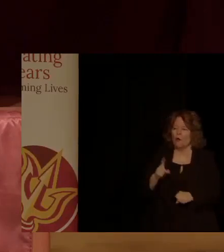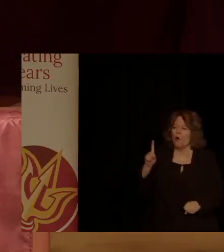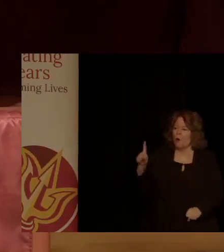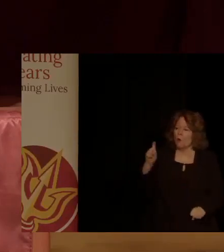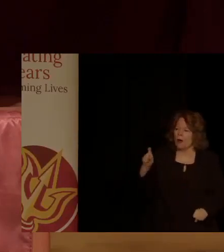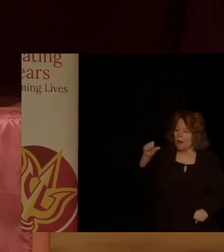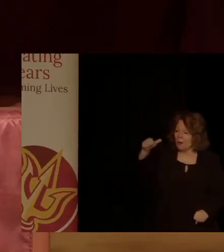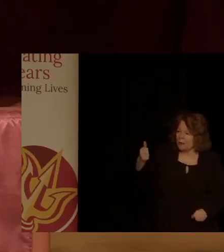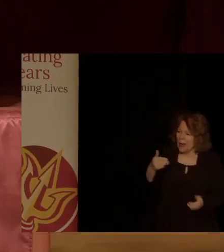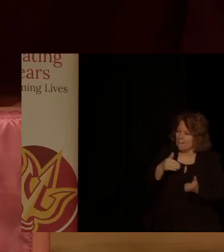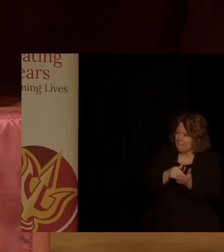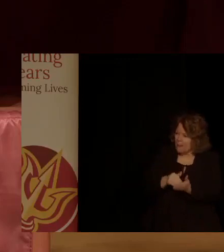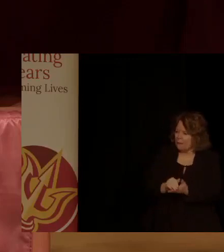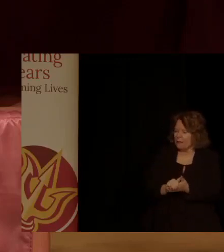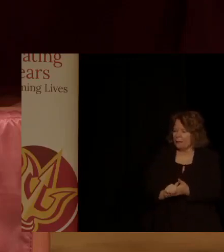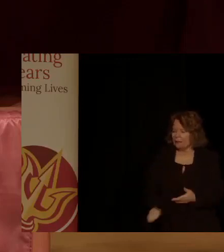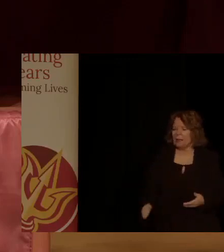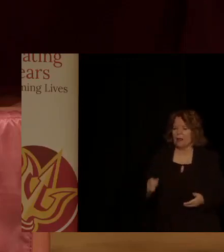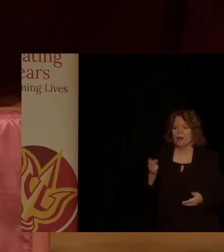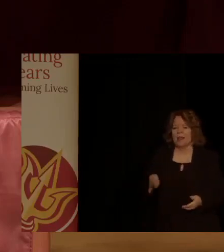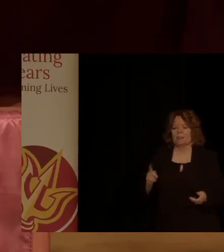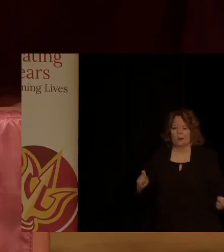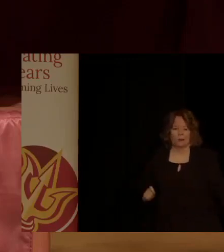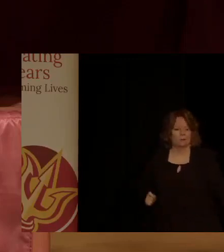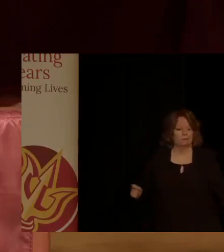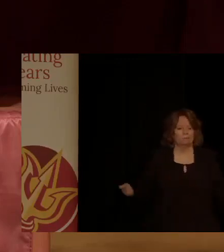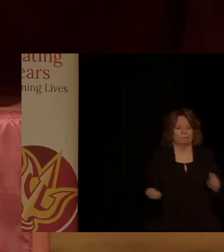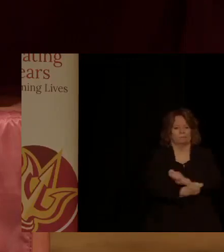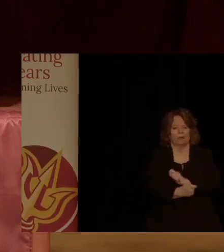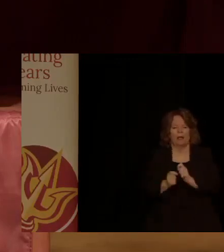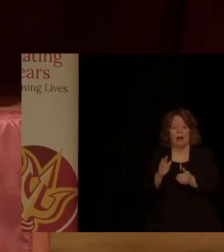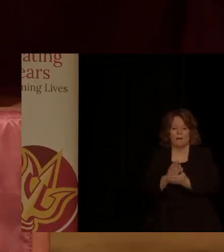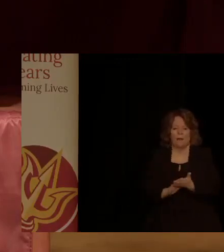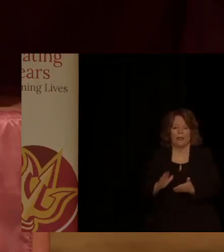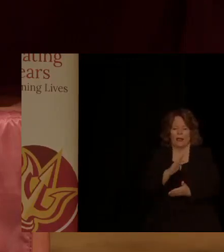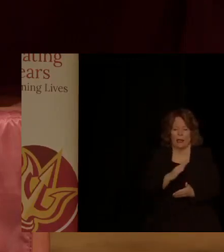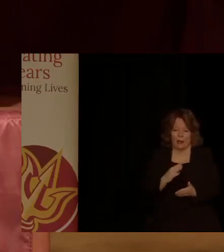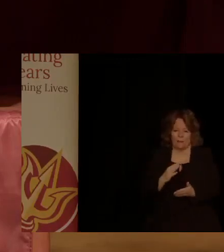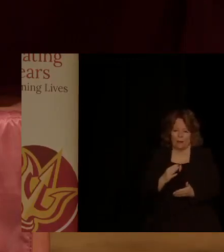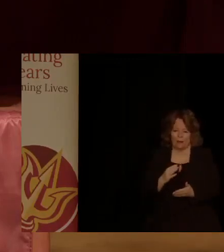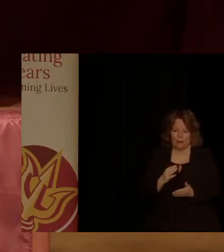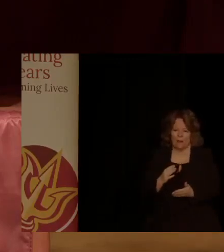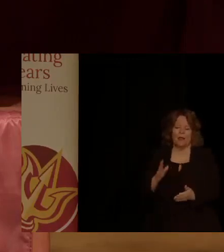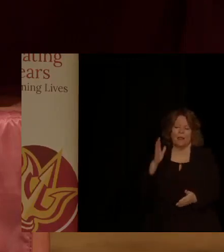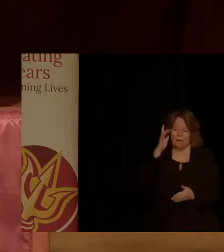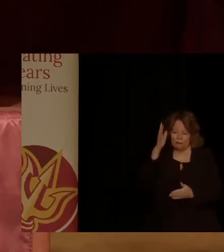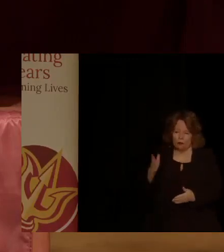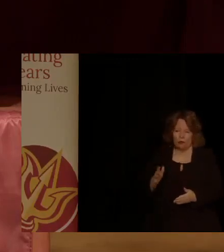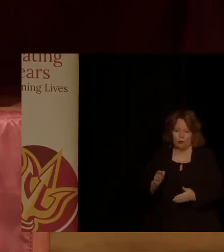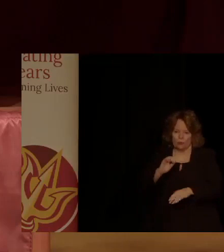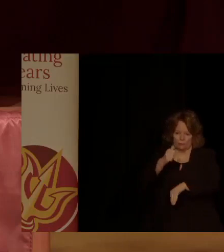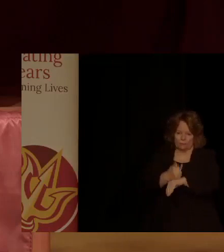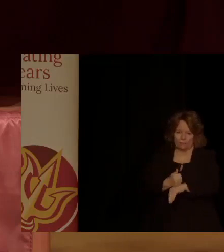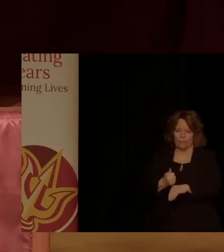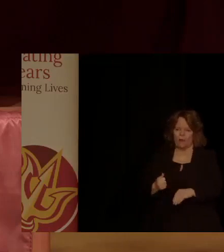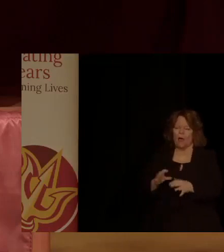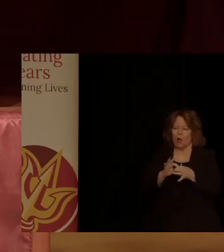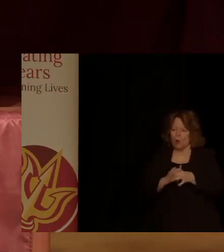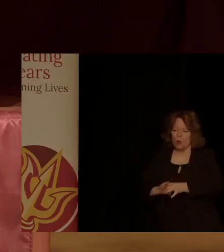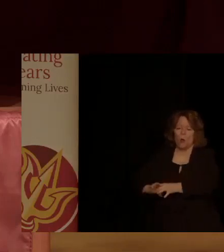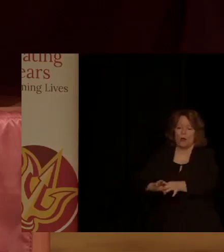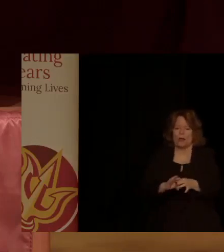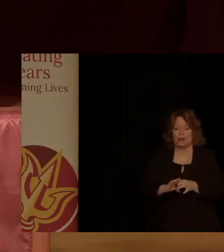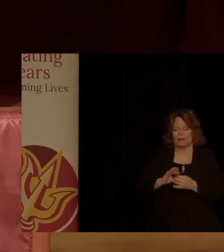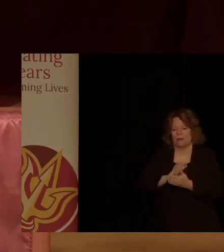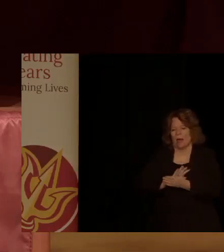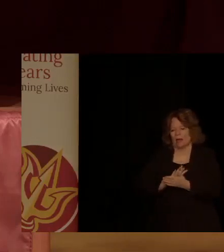million historic transformation of our campus that features the establishment of a cohesive academic core on